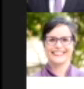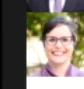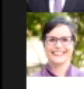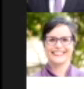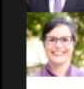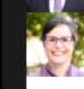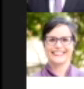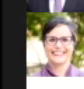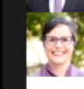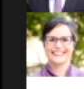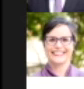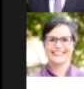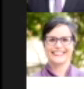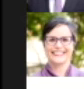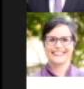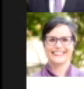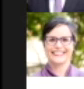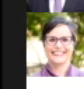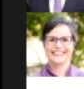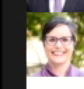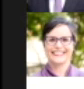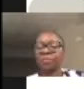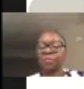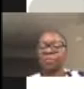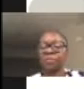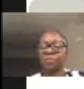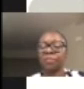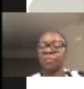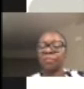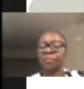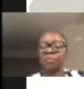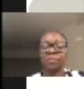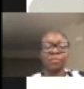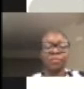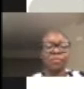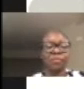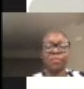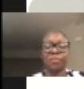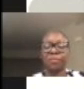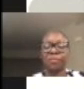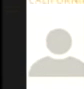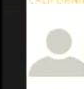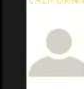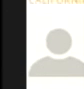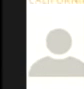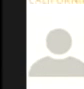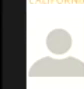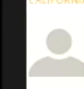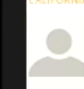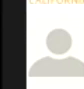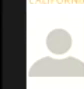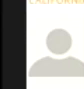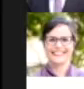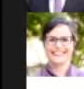and house parties. So we welcome volunteers to join our canvassing, phone banking and house party efforts. So of course,